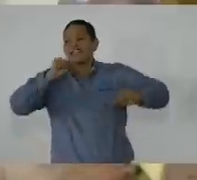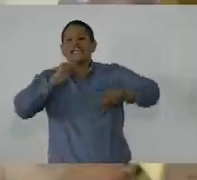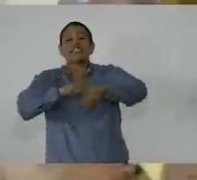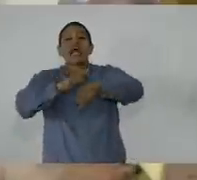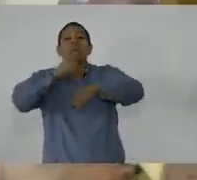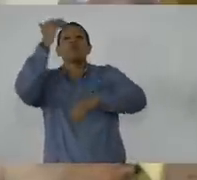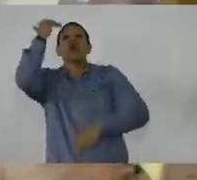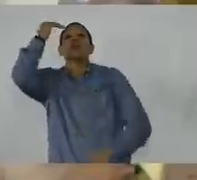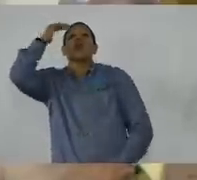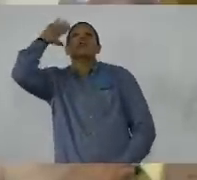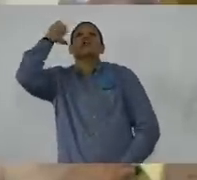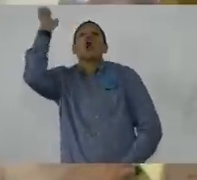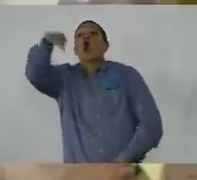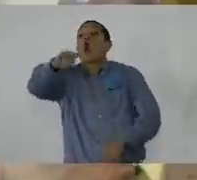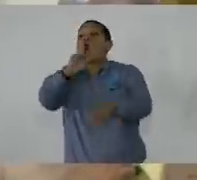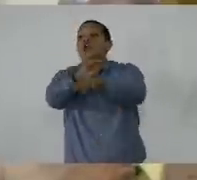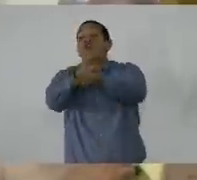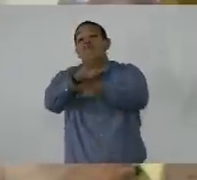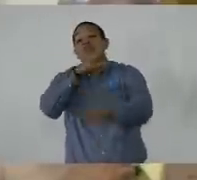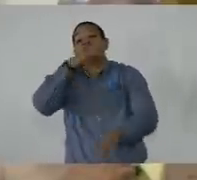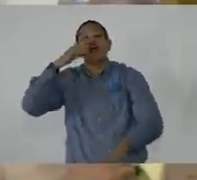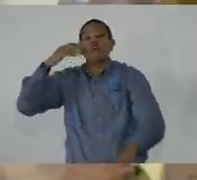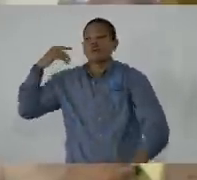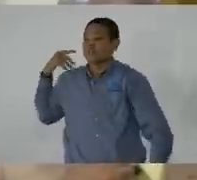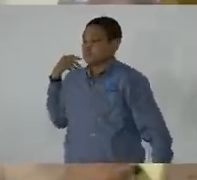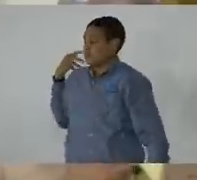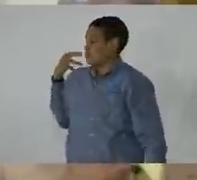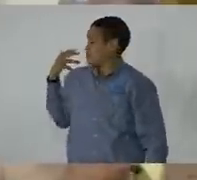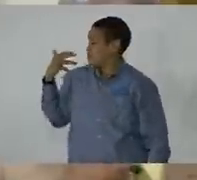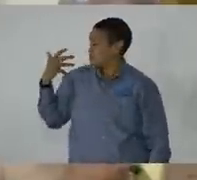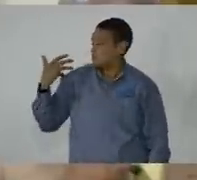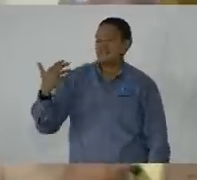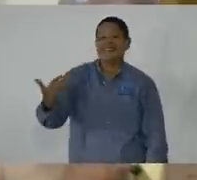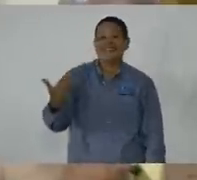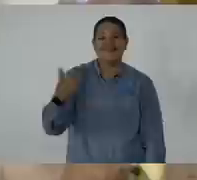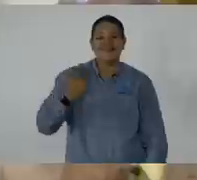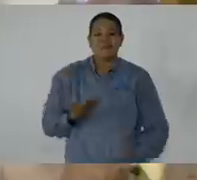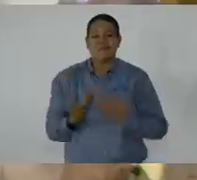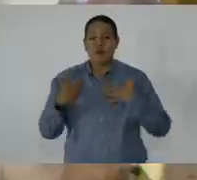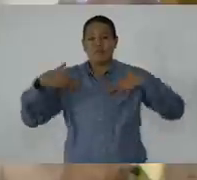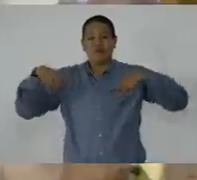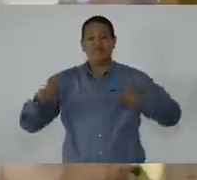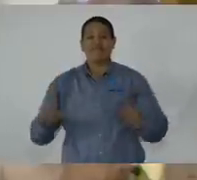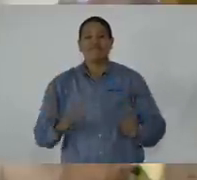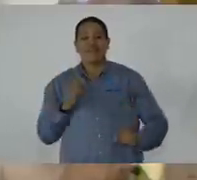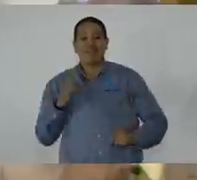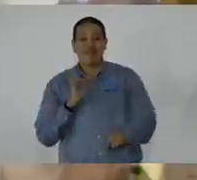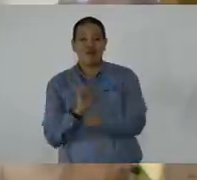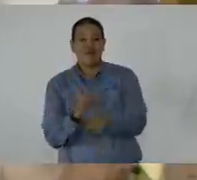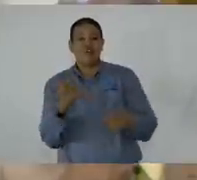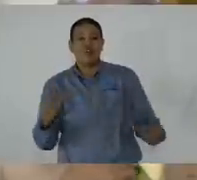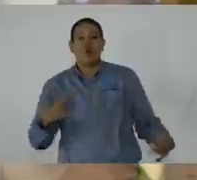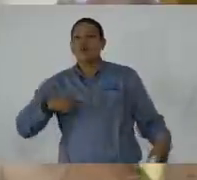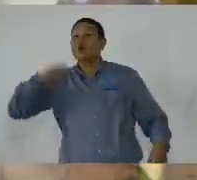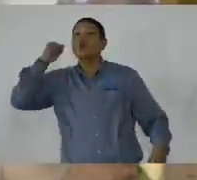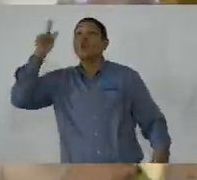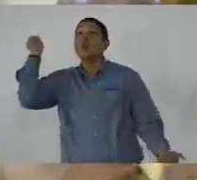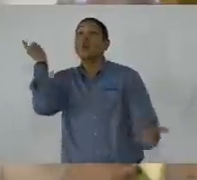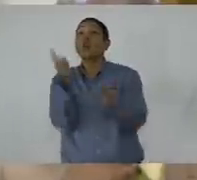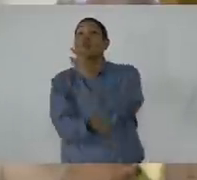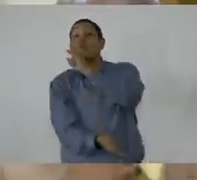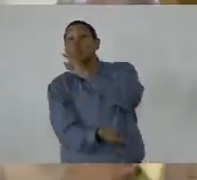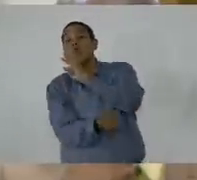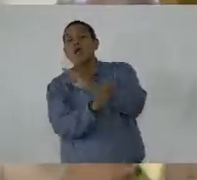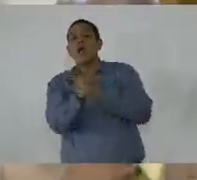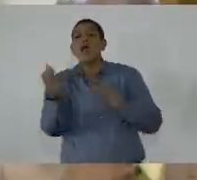acknowledge all ministers of agriculture and fisheries who have put in the work. We will not be uprooting, Minister